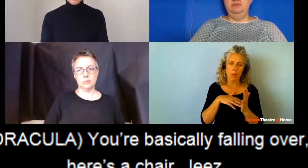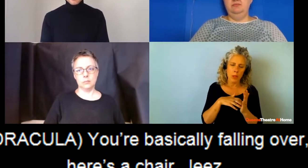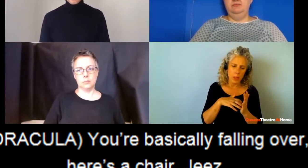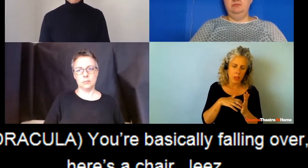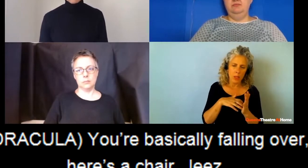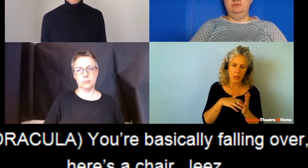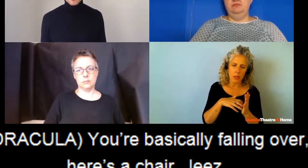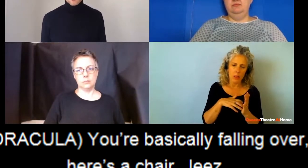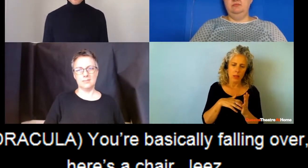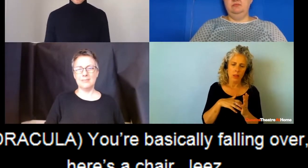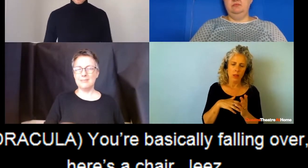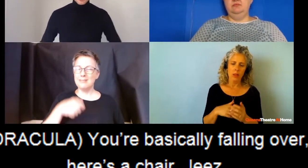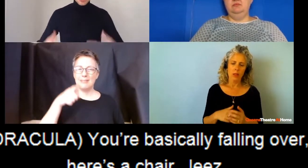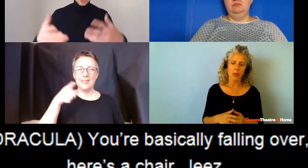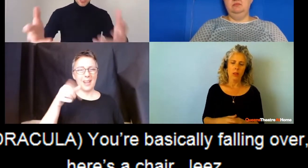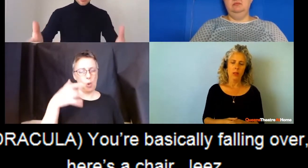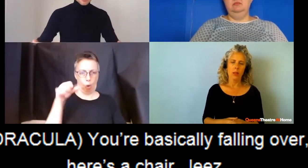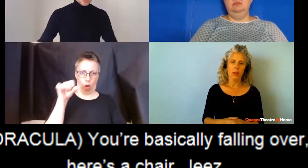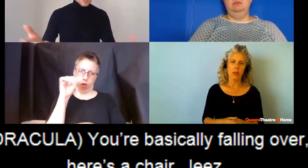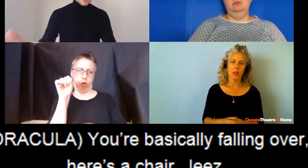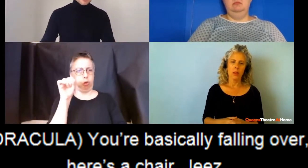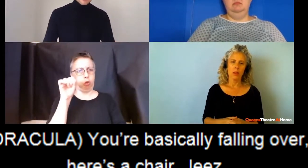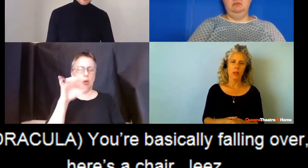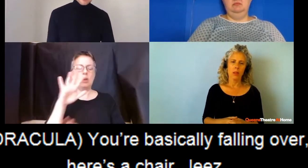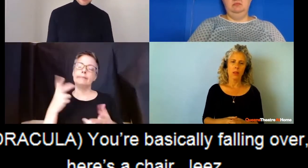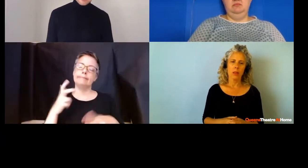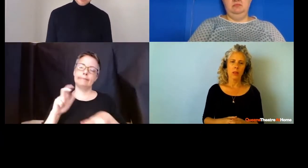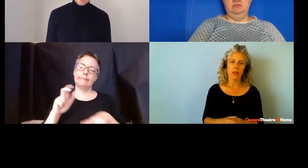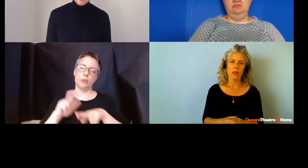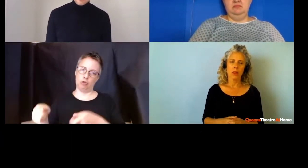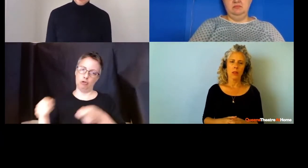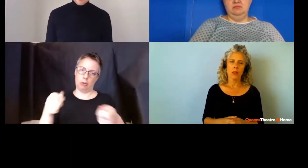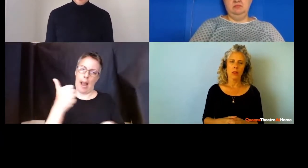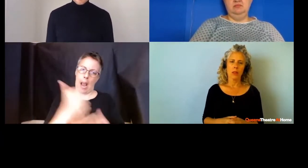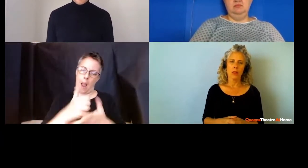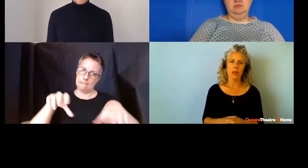You're basically falling over. Here's a chair. Jeez.